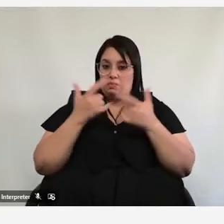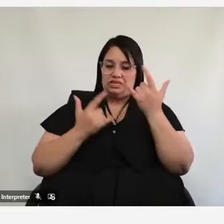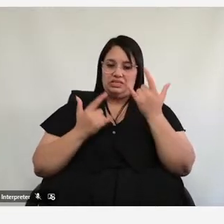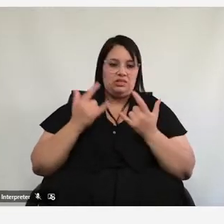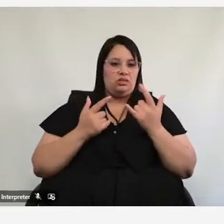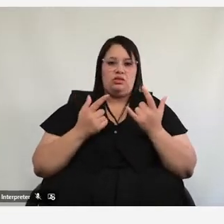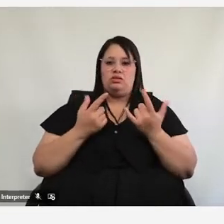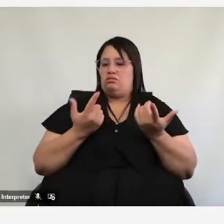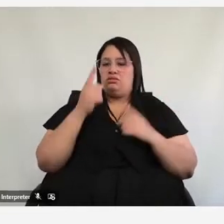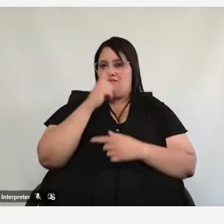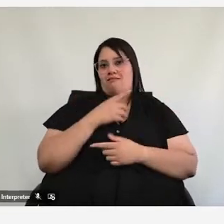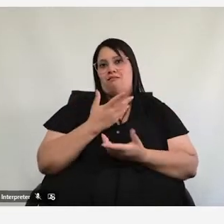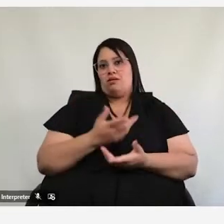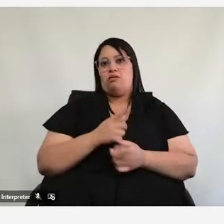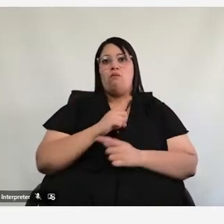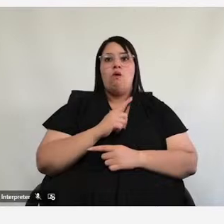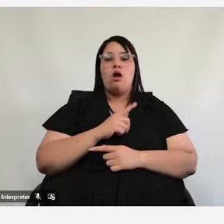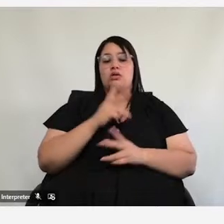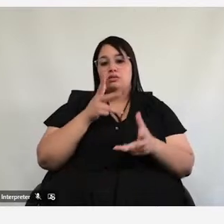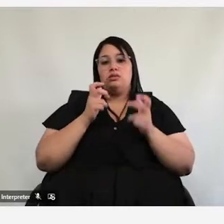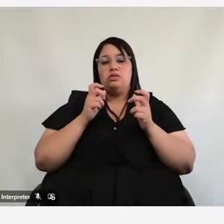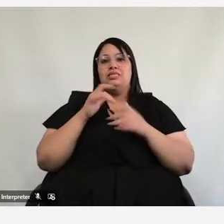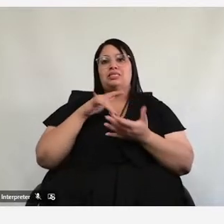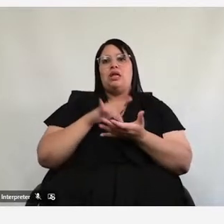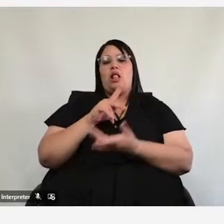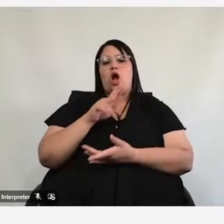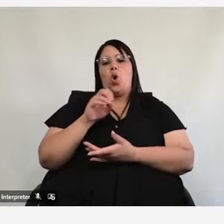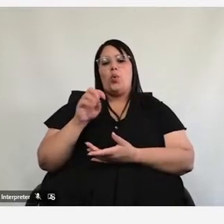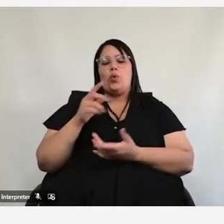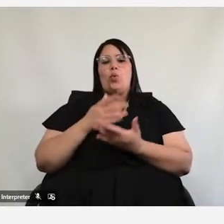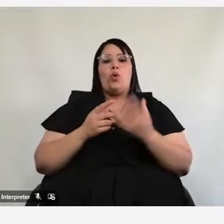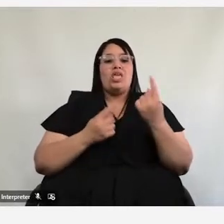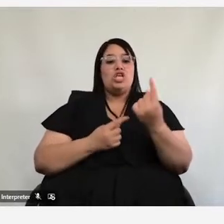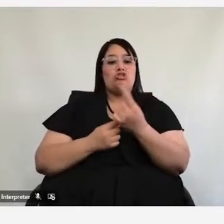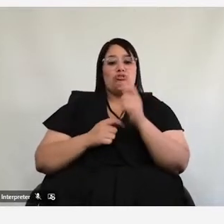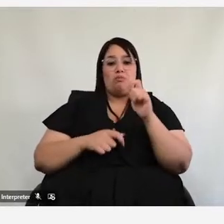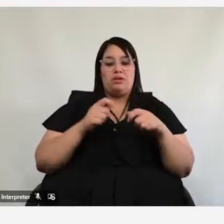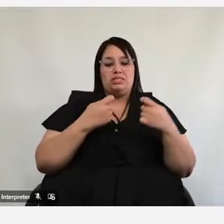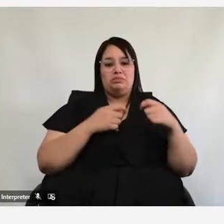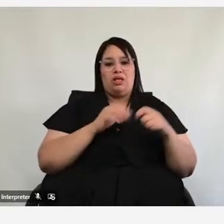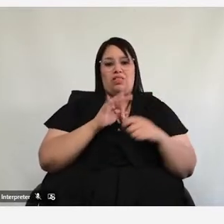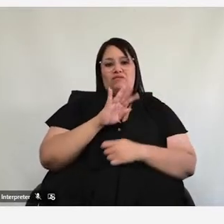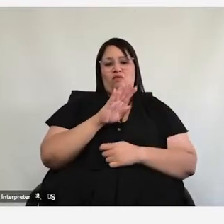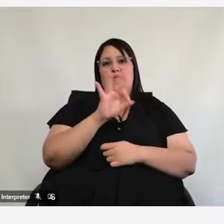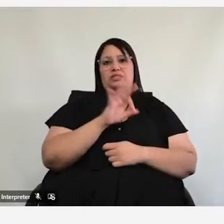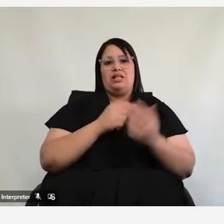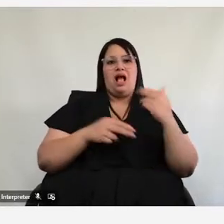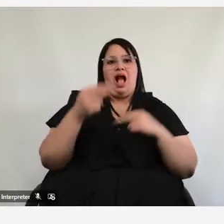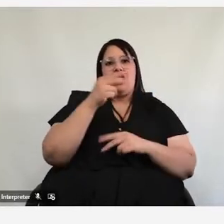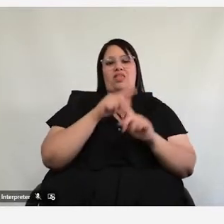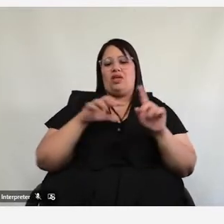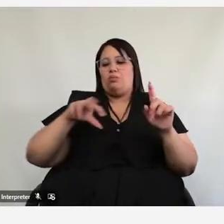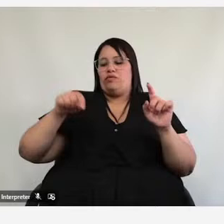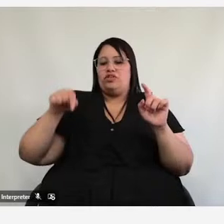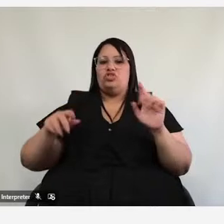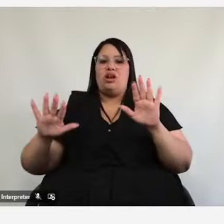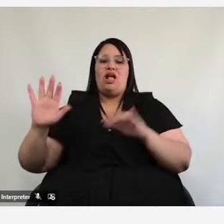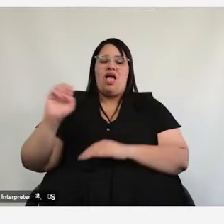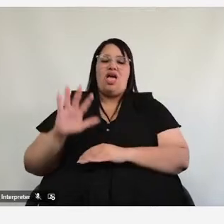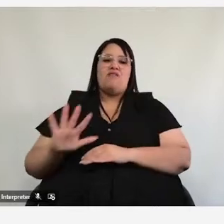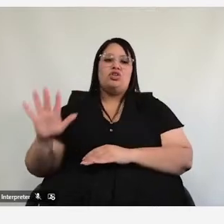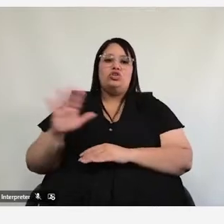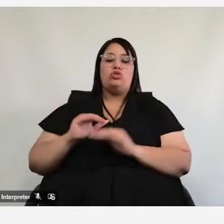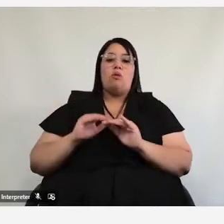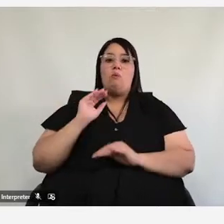is an absolute lie. Take the Central Karoo, where per capita spending is 34% higher than the provincial average, more